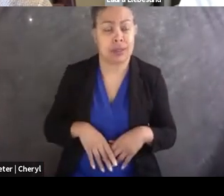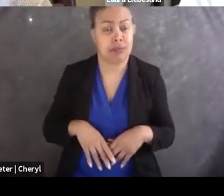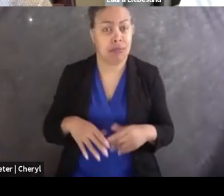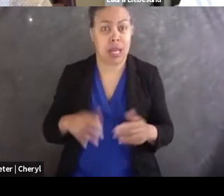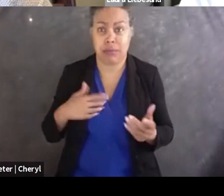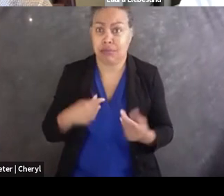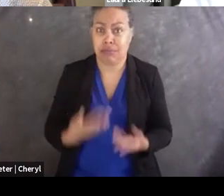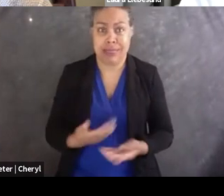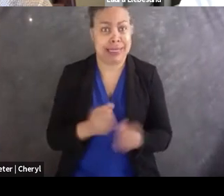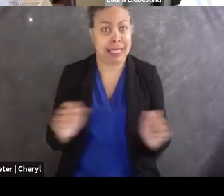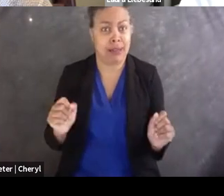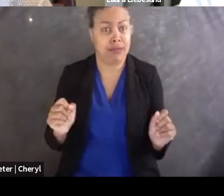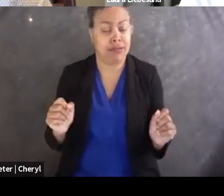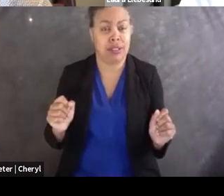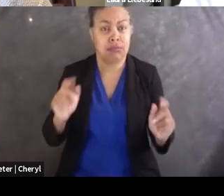safely.